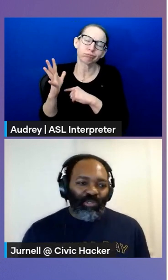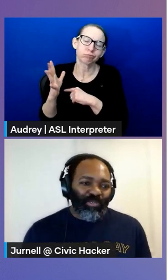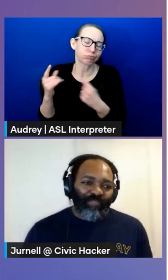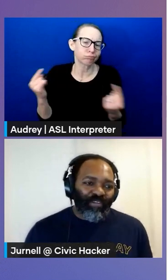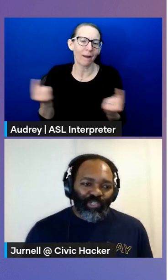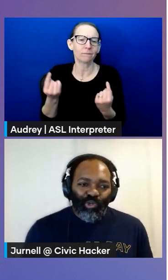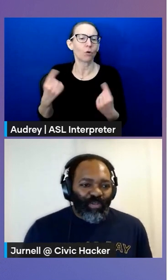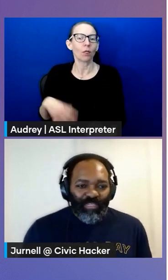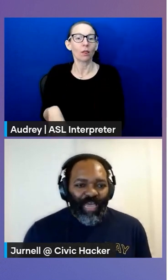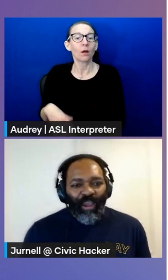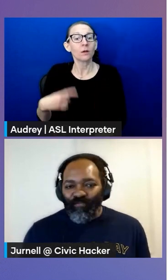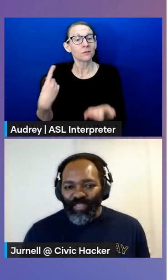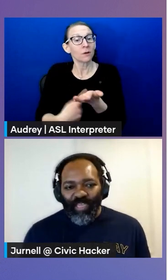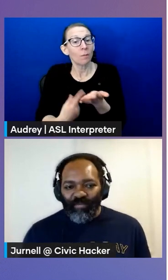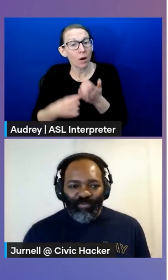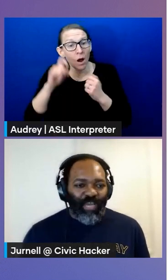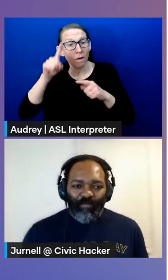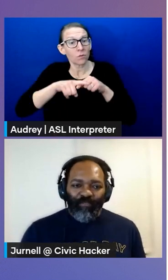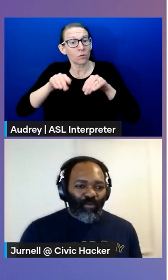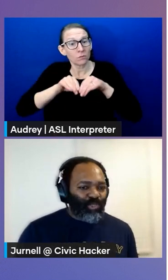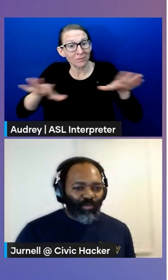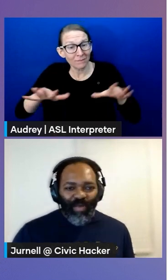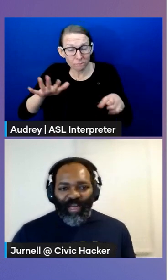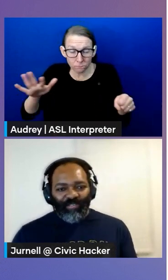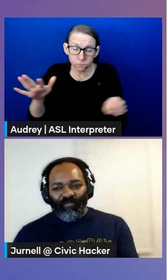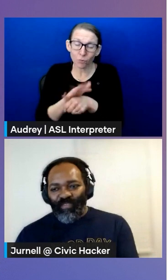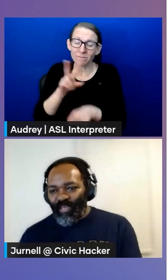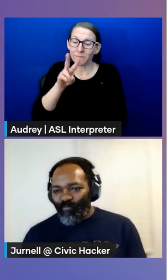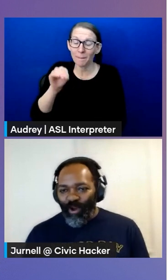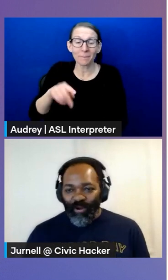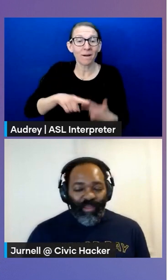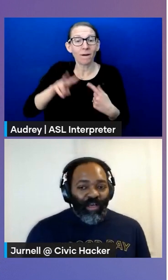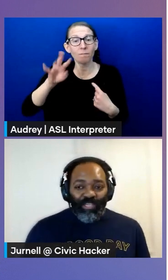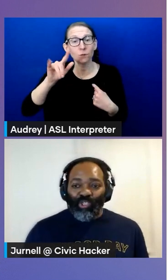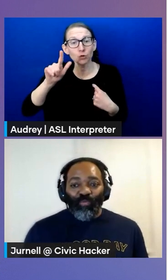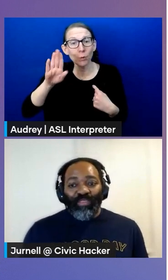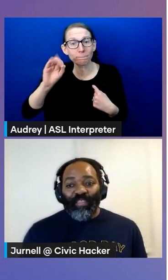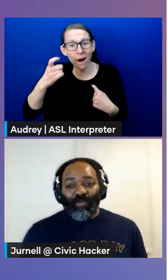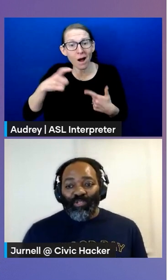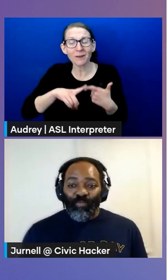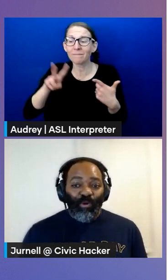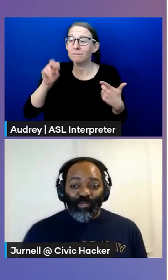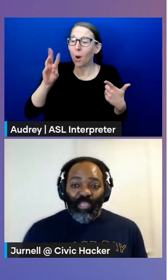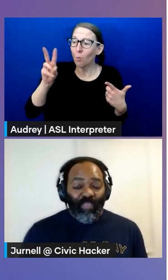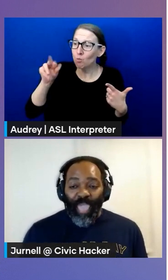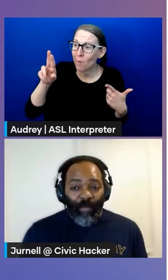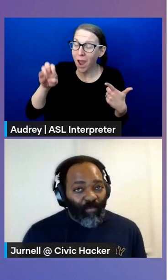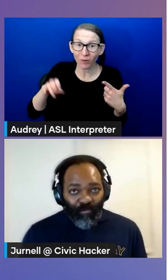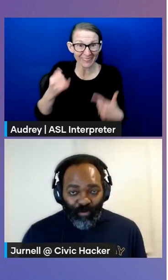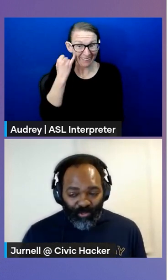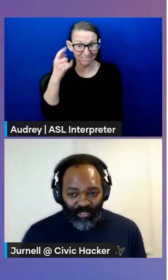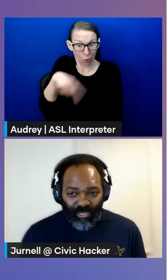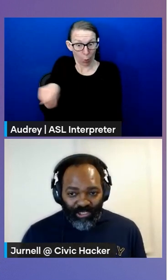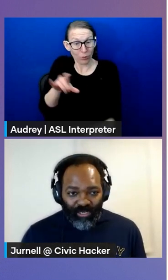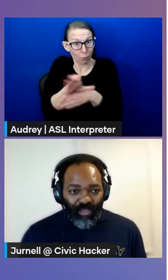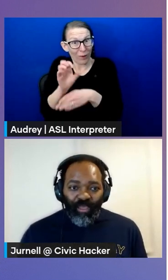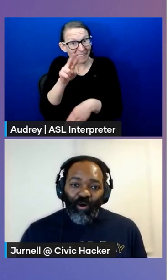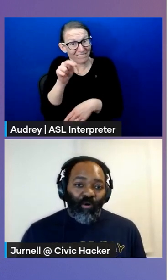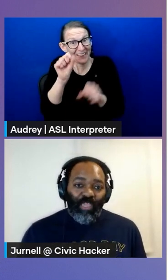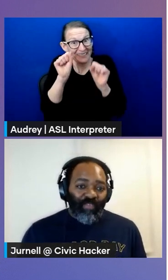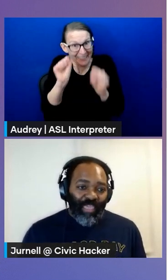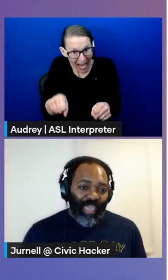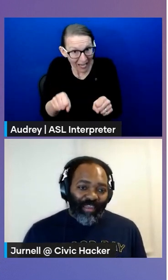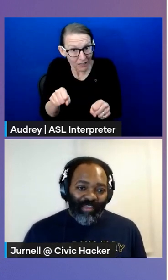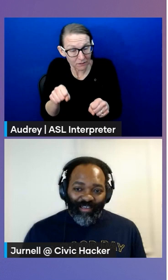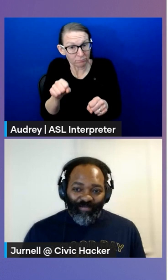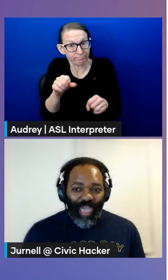sometimes instructors have to distribute entire VMs. We're talking about VirtualBox or VMware, assuming that those computers are even capable of virtualization